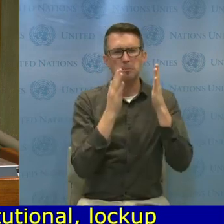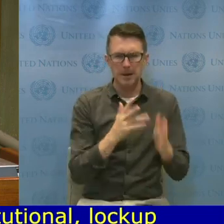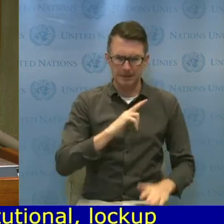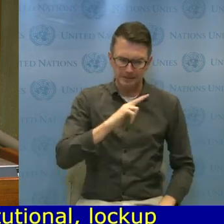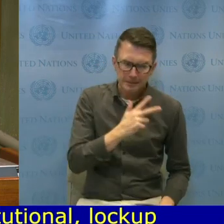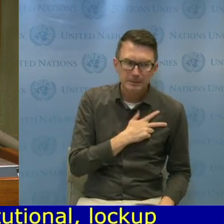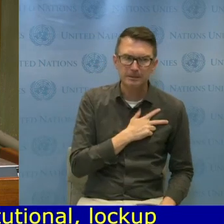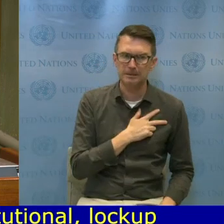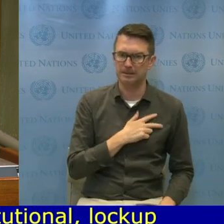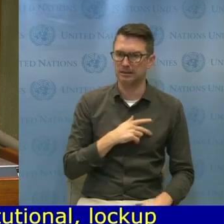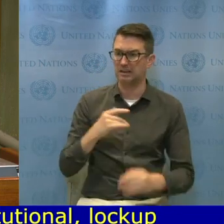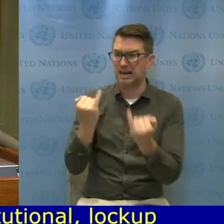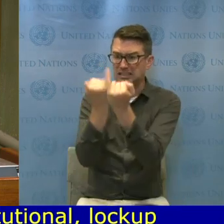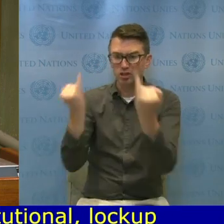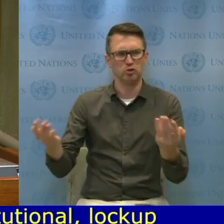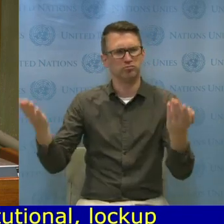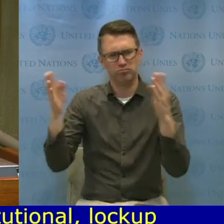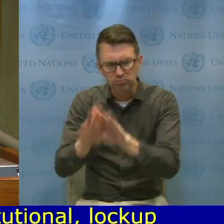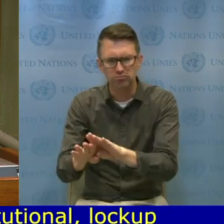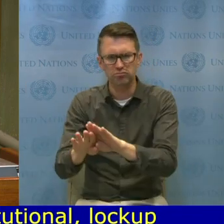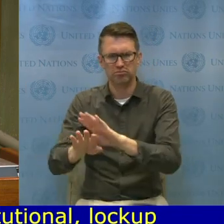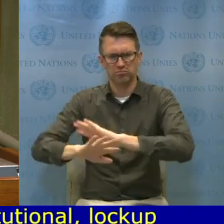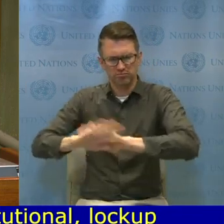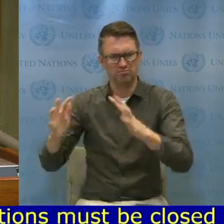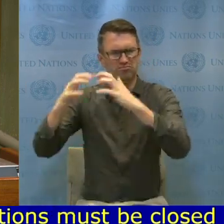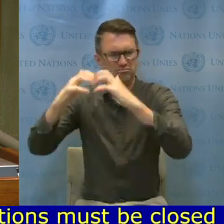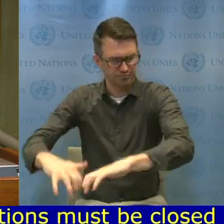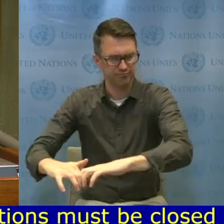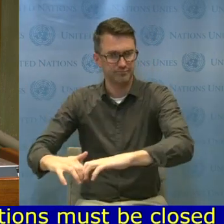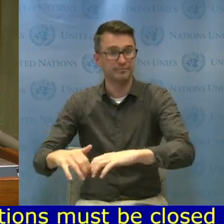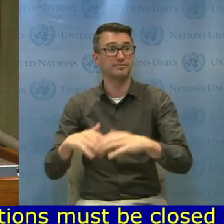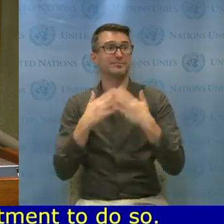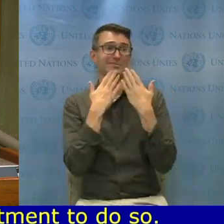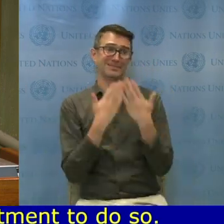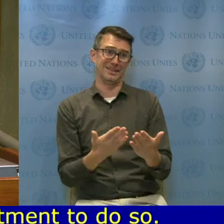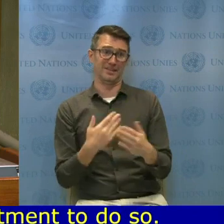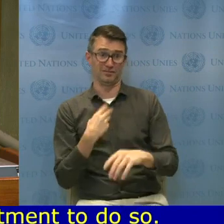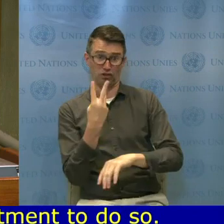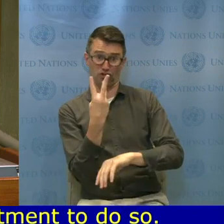Thank you very much. We have altogether 3 minutes. So I would like to ask